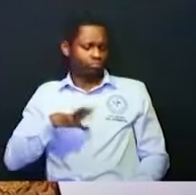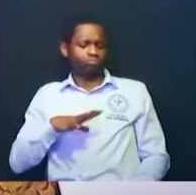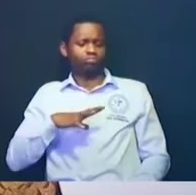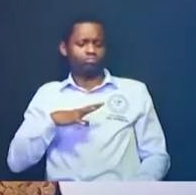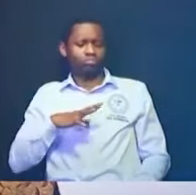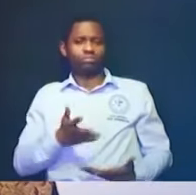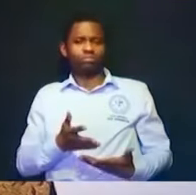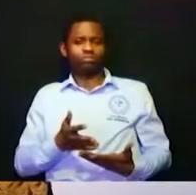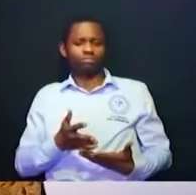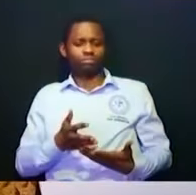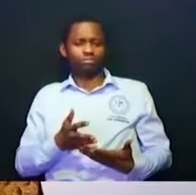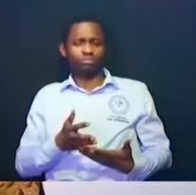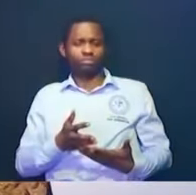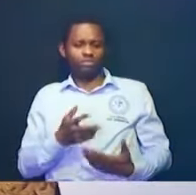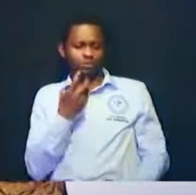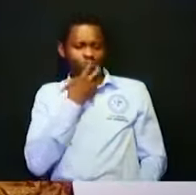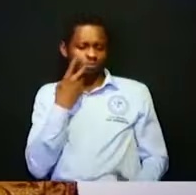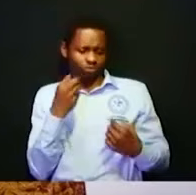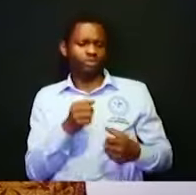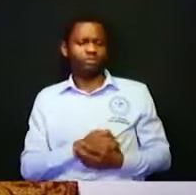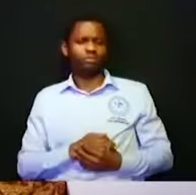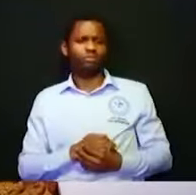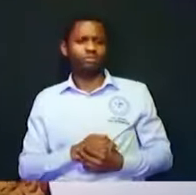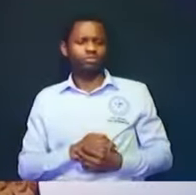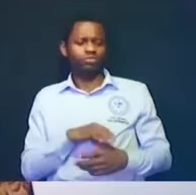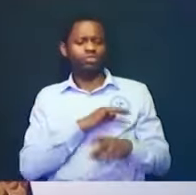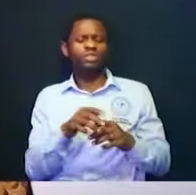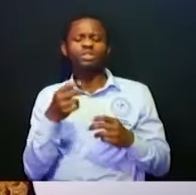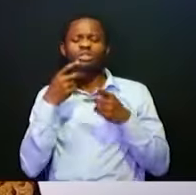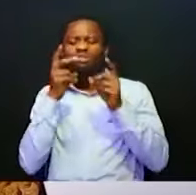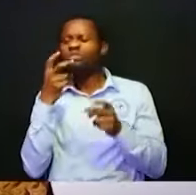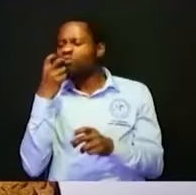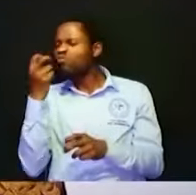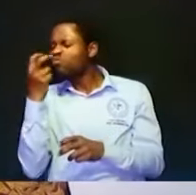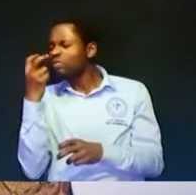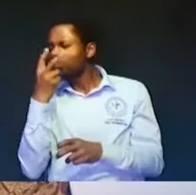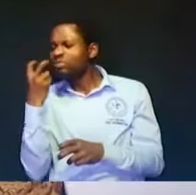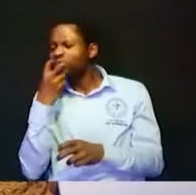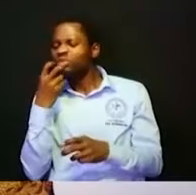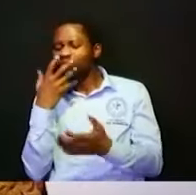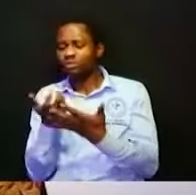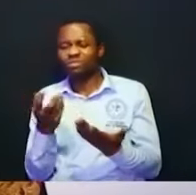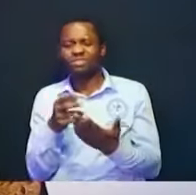gentle. Now, speak well. Kasa ye. Speak